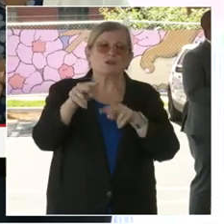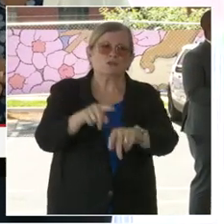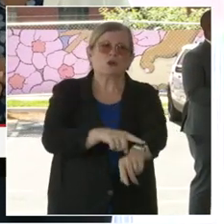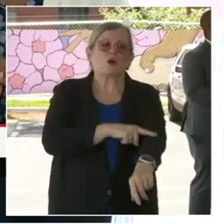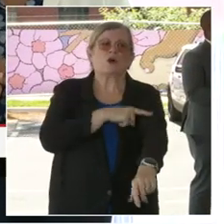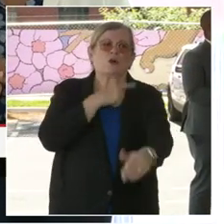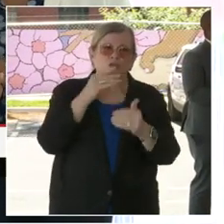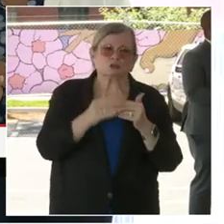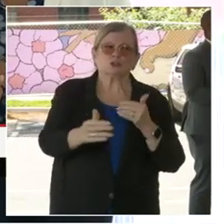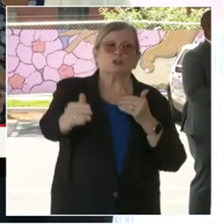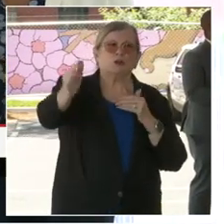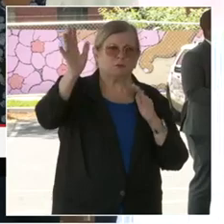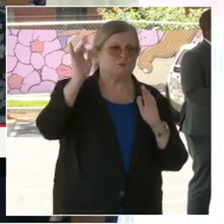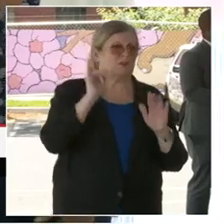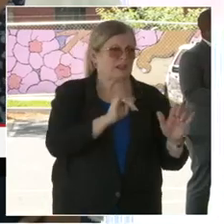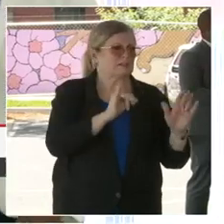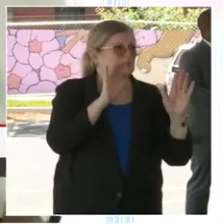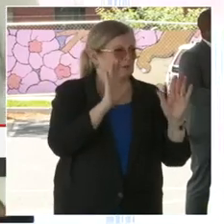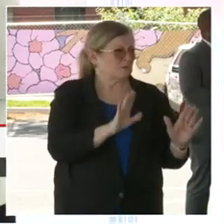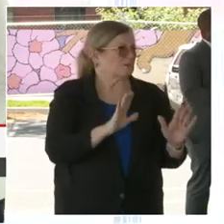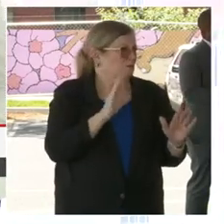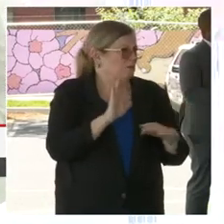incredible businesses.